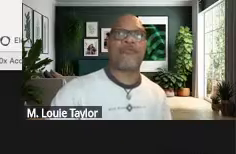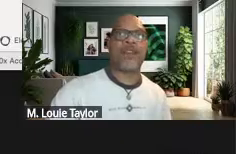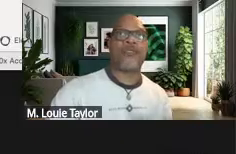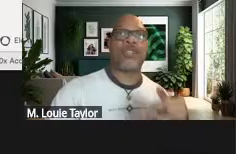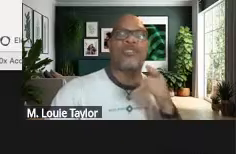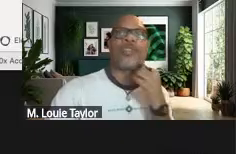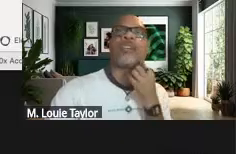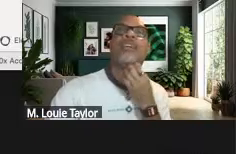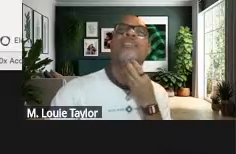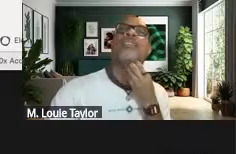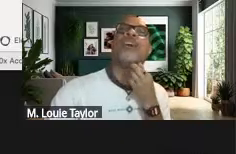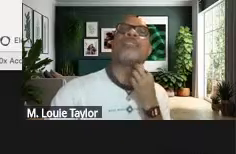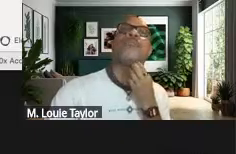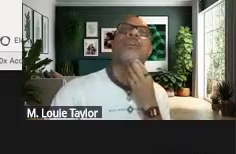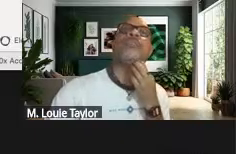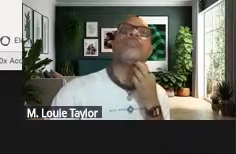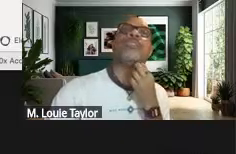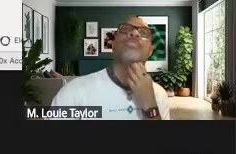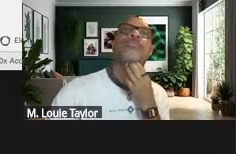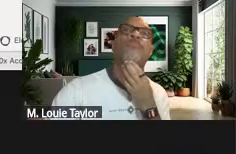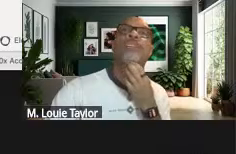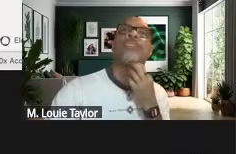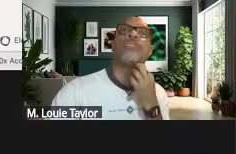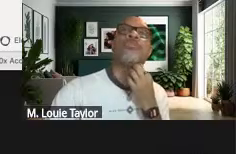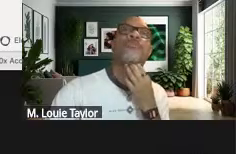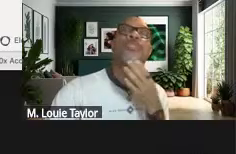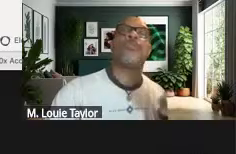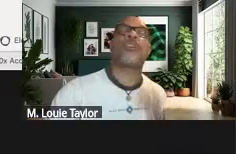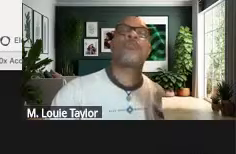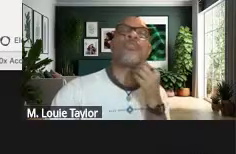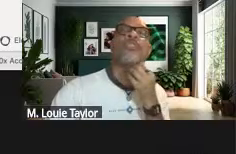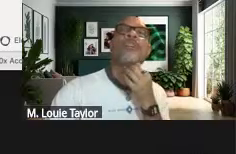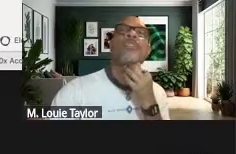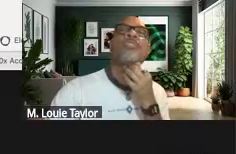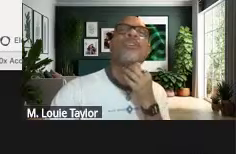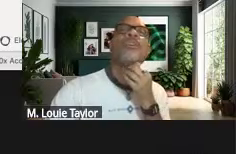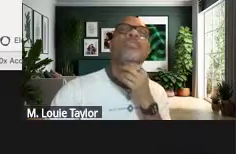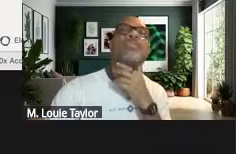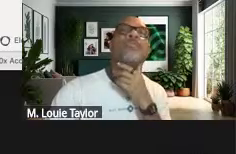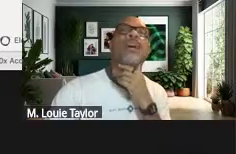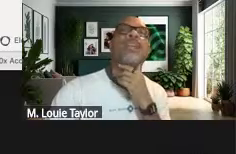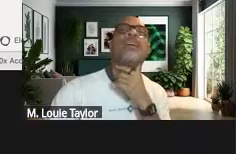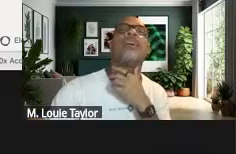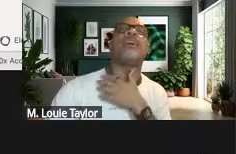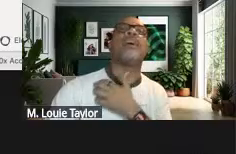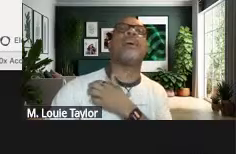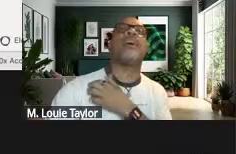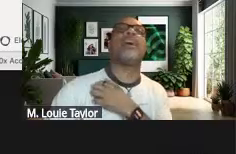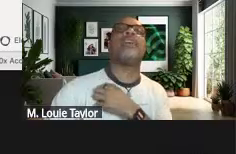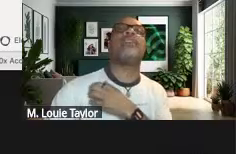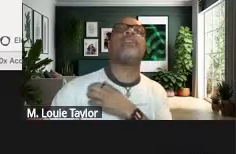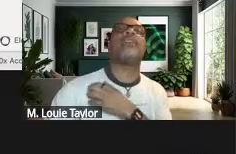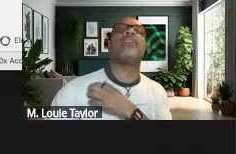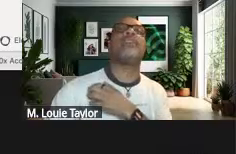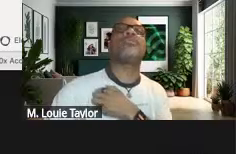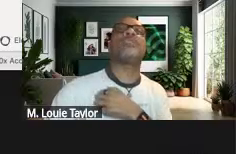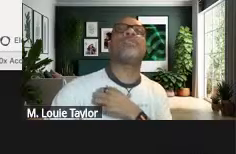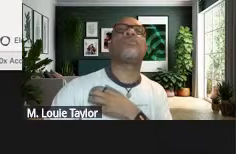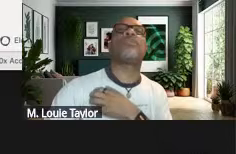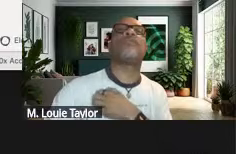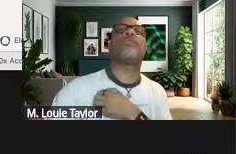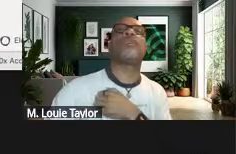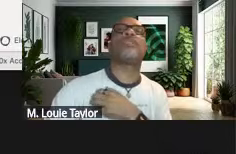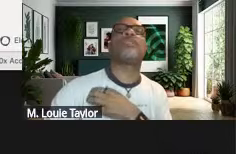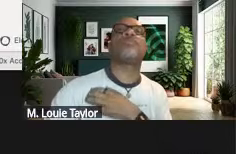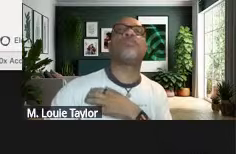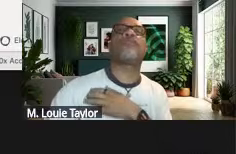I found yesterday, because I sent this message, well, the American version of the message, to somebody, and here's a link with more